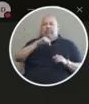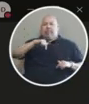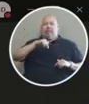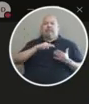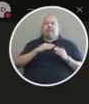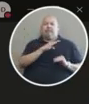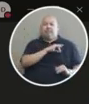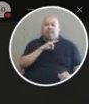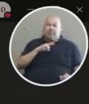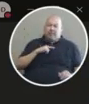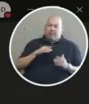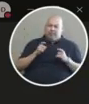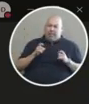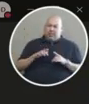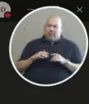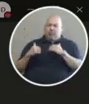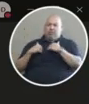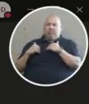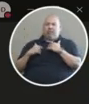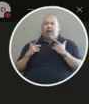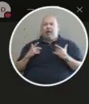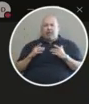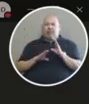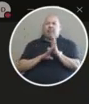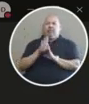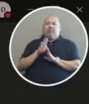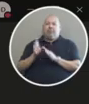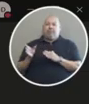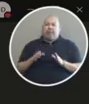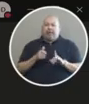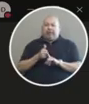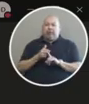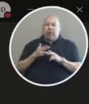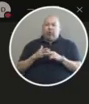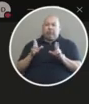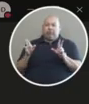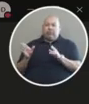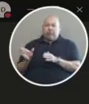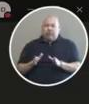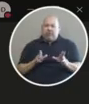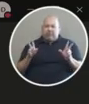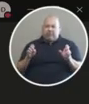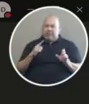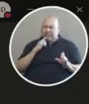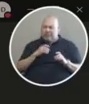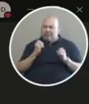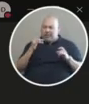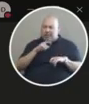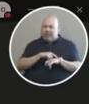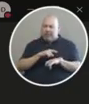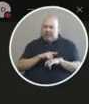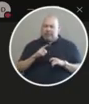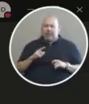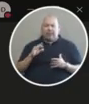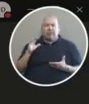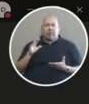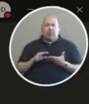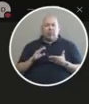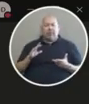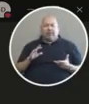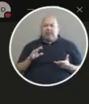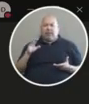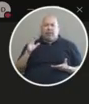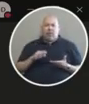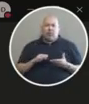city manager has been responsible for developing a plan which he calls strategic, but I've said many times I believe it's the lowest level of strategic